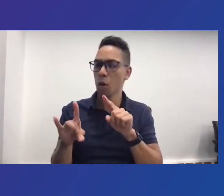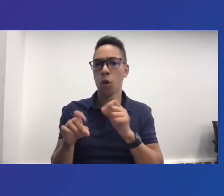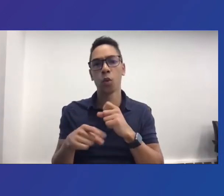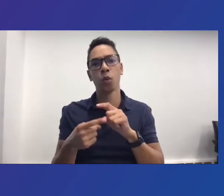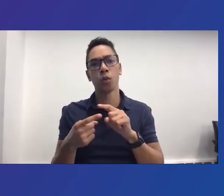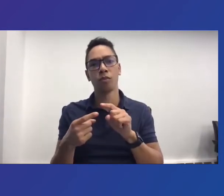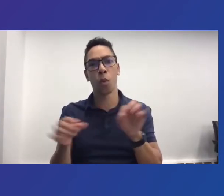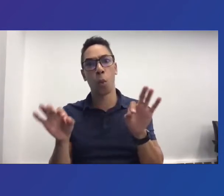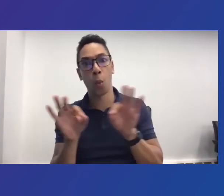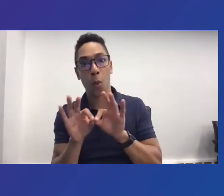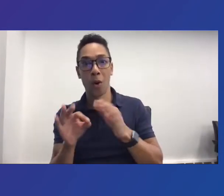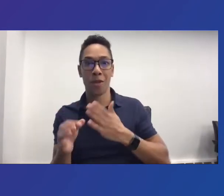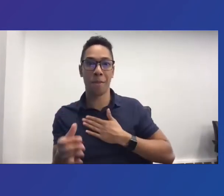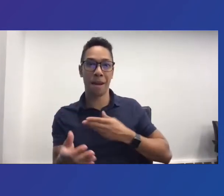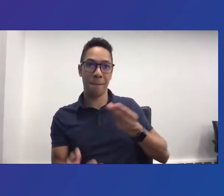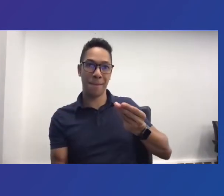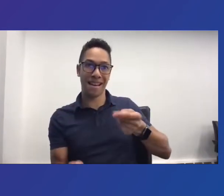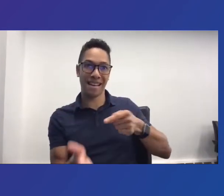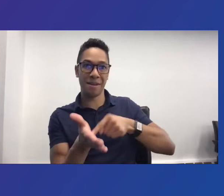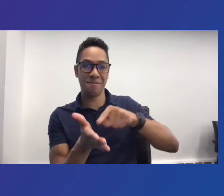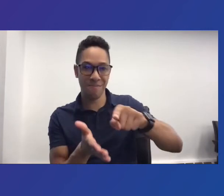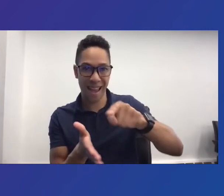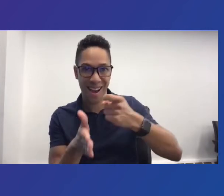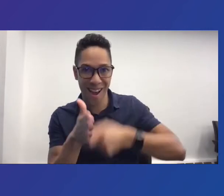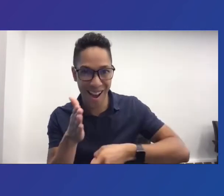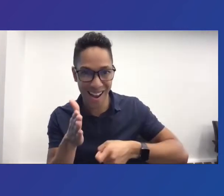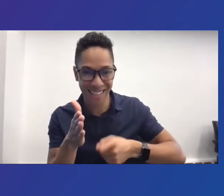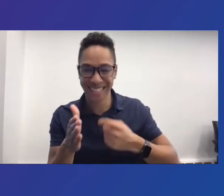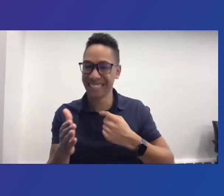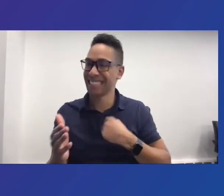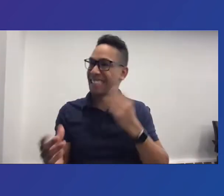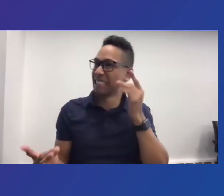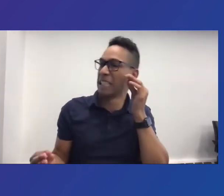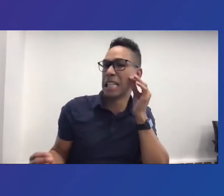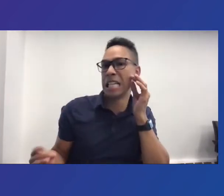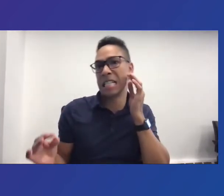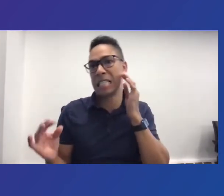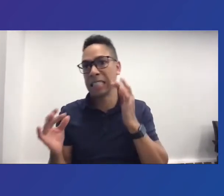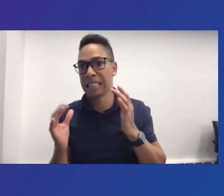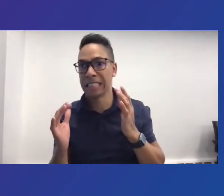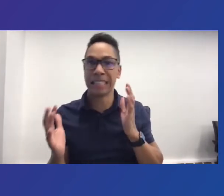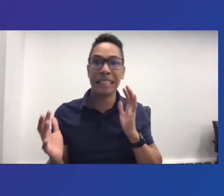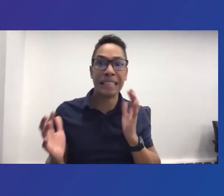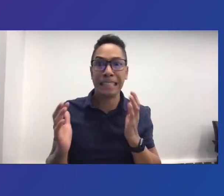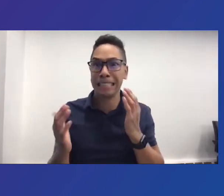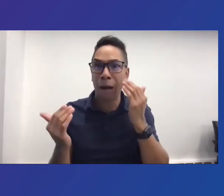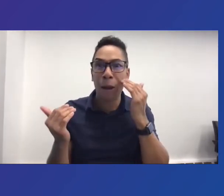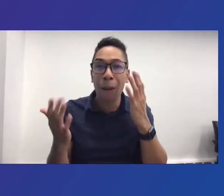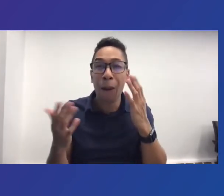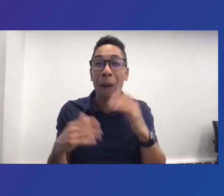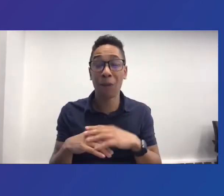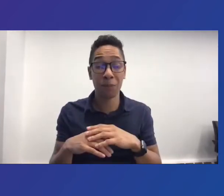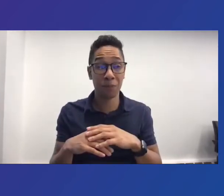money? And I was like, and I kept on going back and forth, and I was just like, you know, I mean, do I do a 360? Do I leave